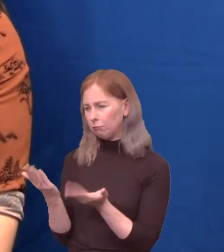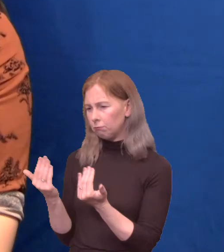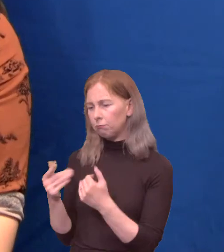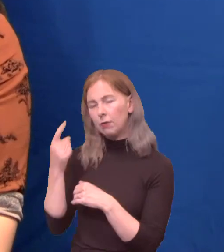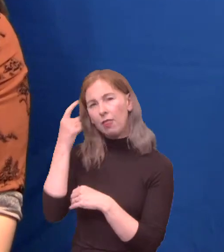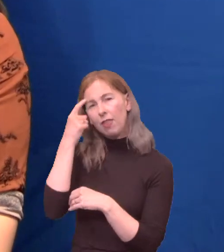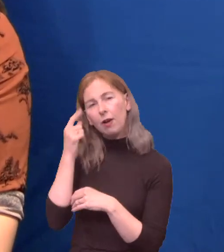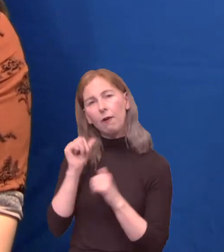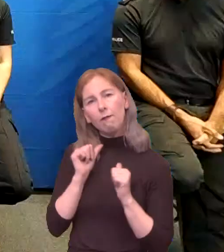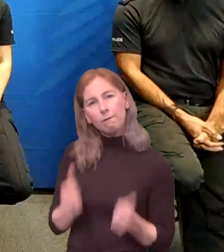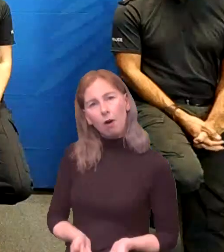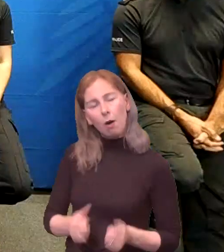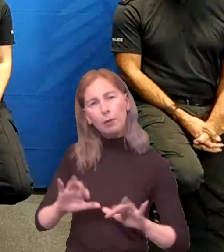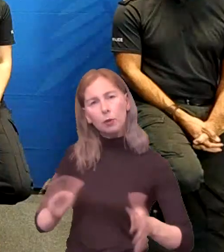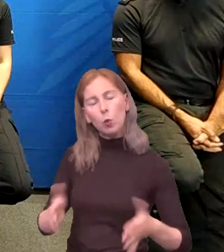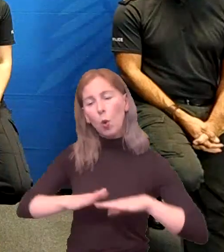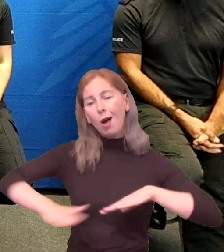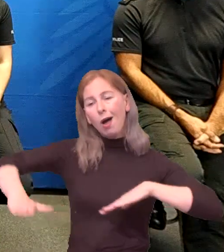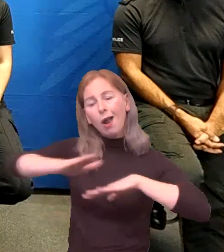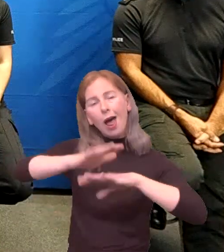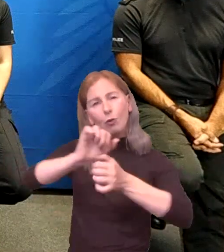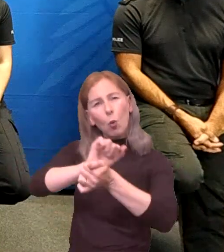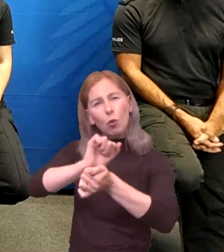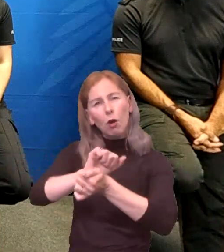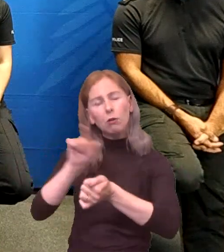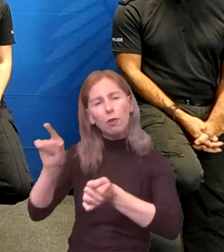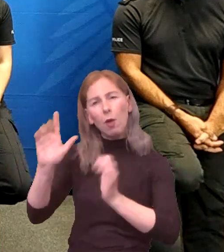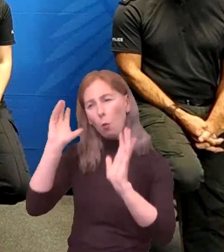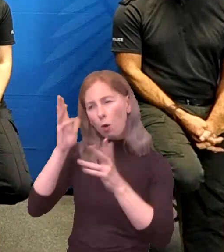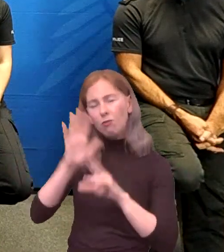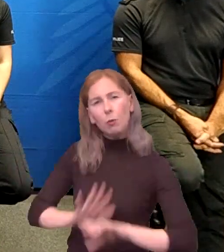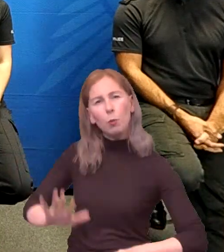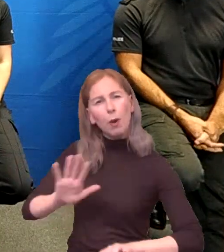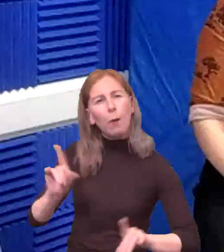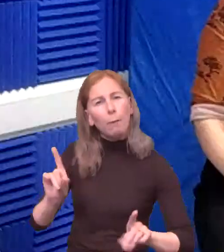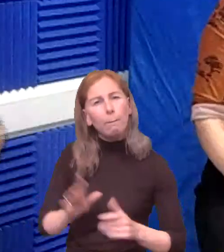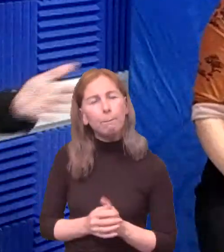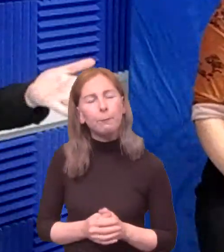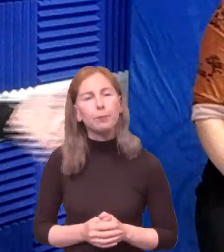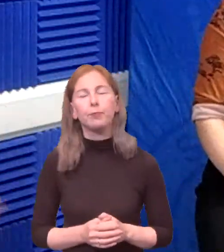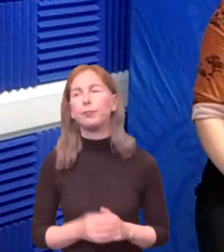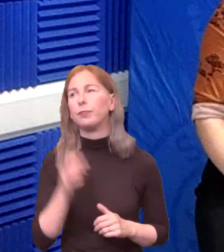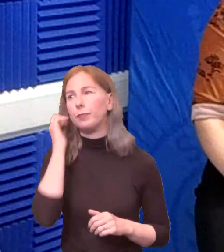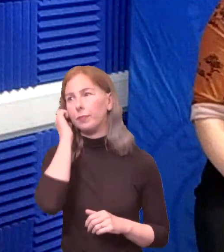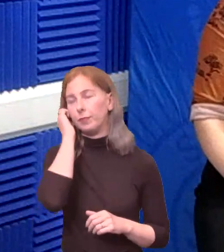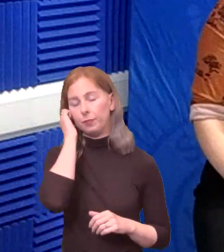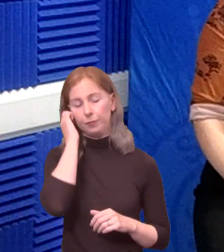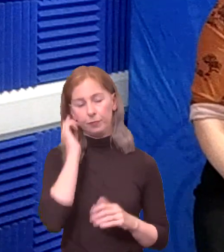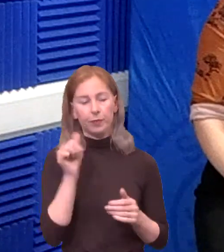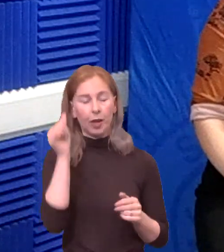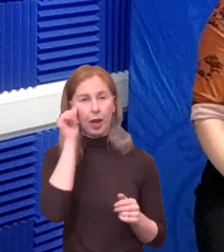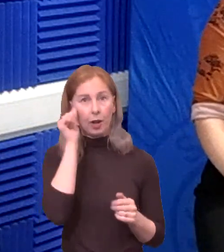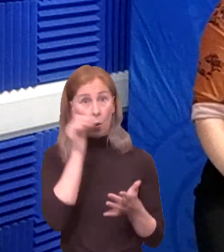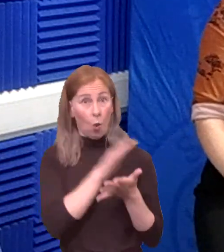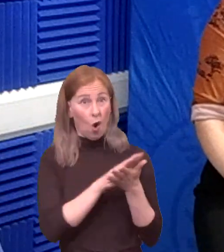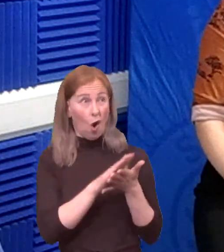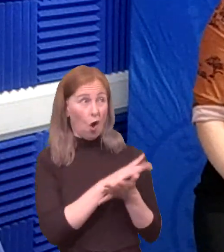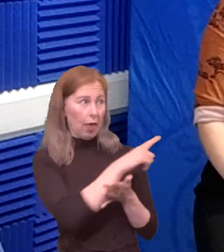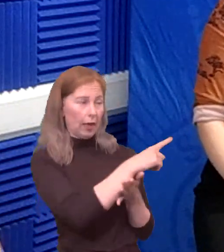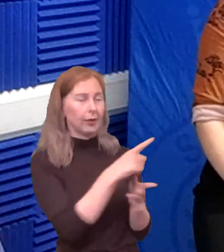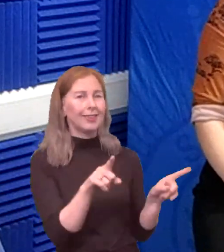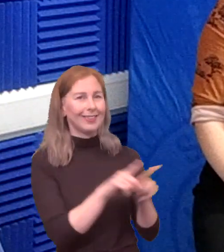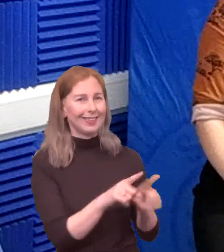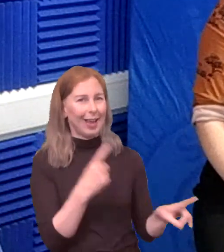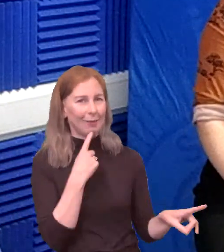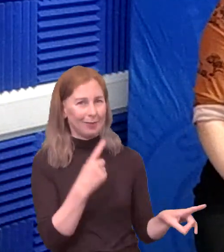and landowners are coming to the NFU and saying, this is a particular problem for me at the moment? We see, and I know Holly's had lots of these cases, what